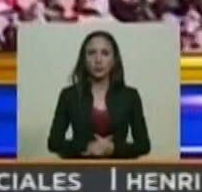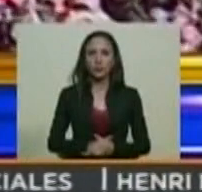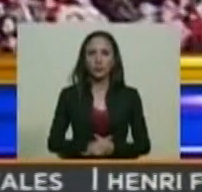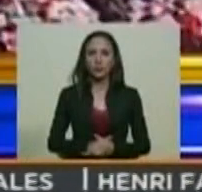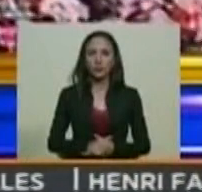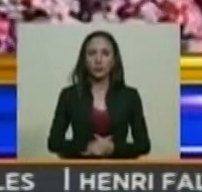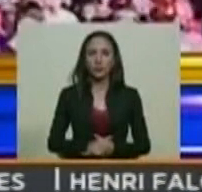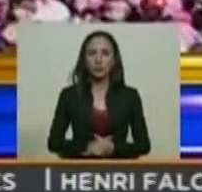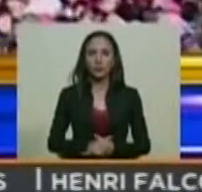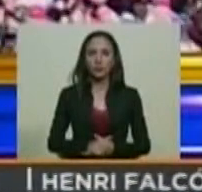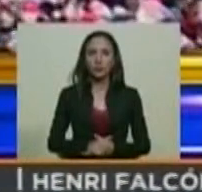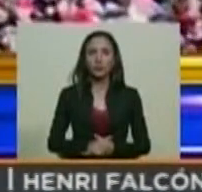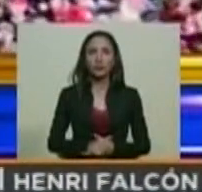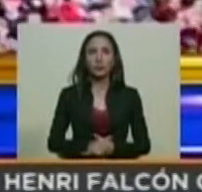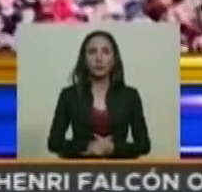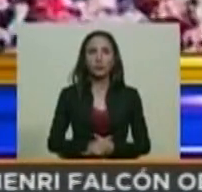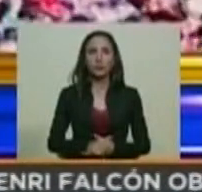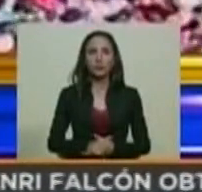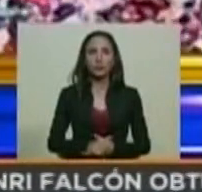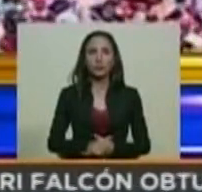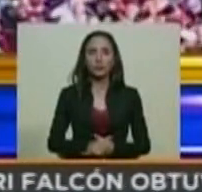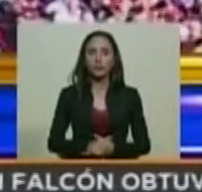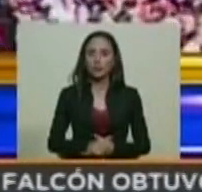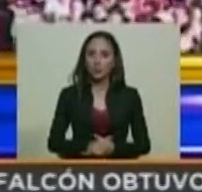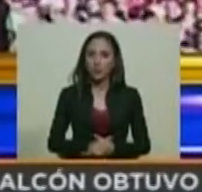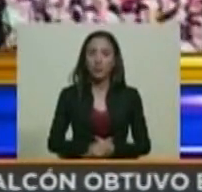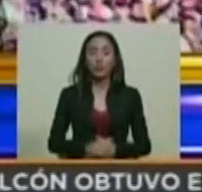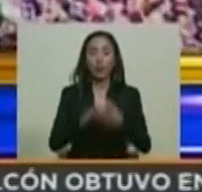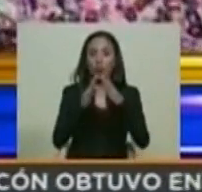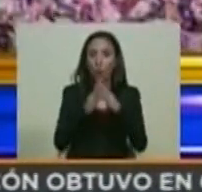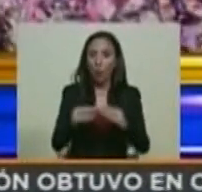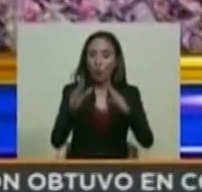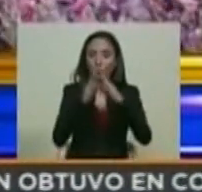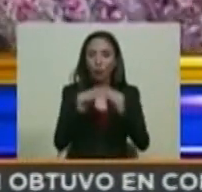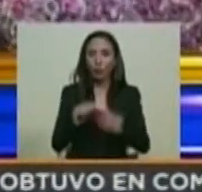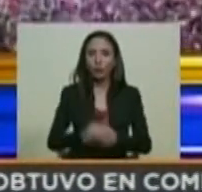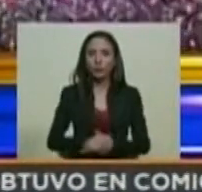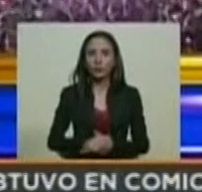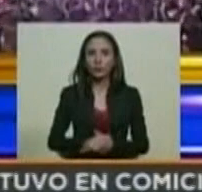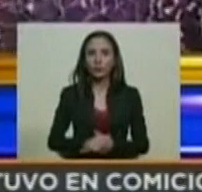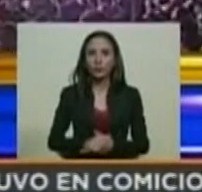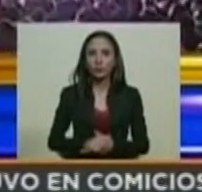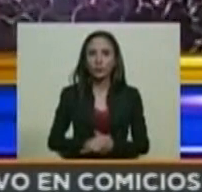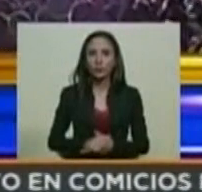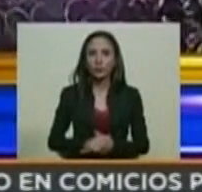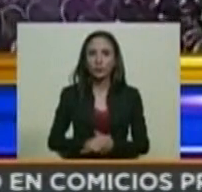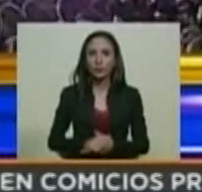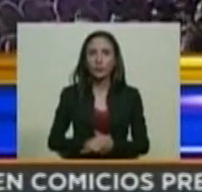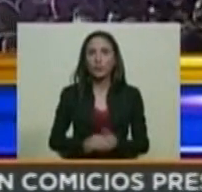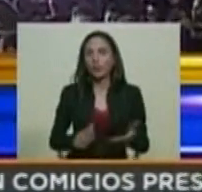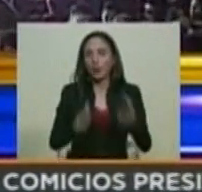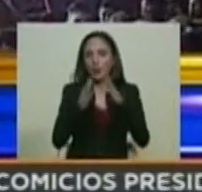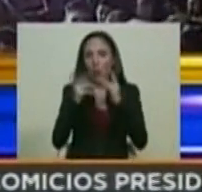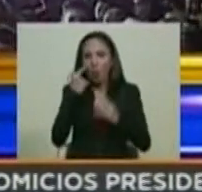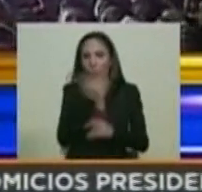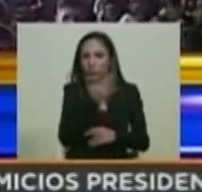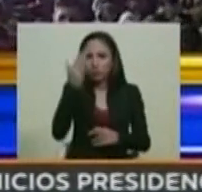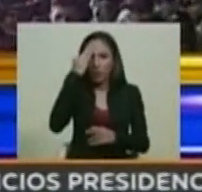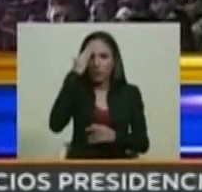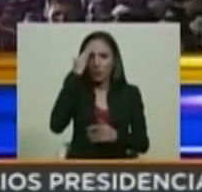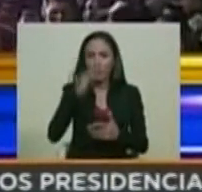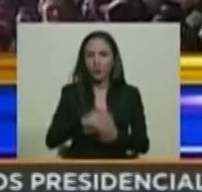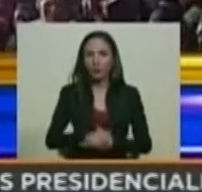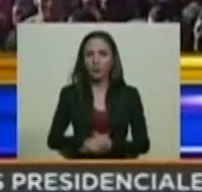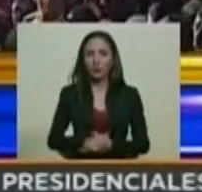empty. So this was completely unsurprising. People would just walk in and come straight out because there was no line whatsoever.